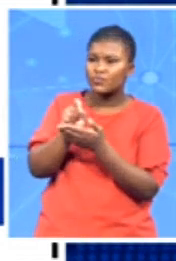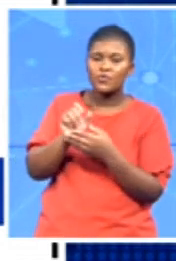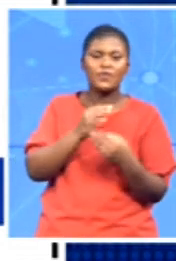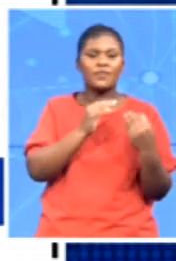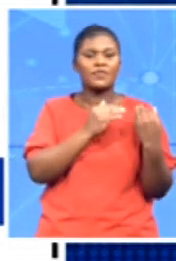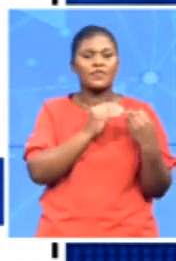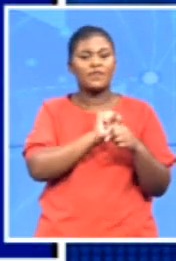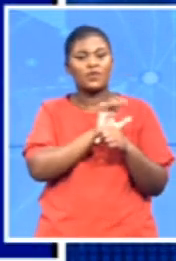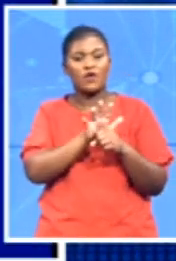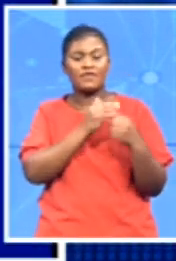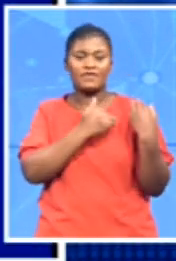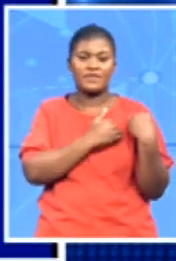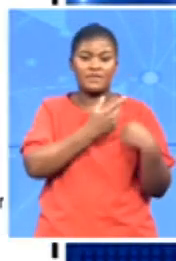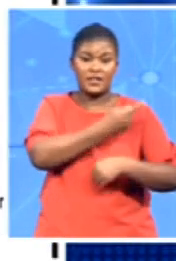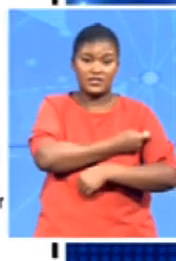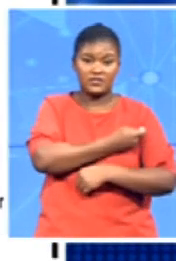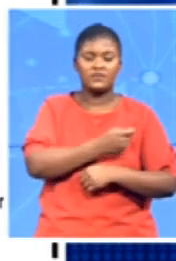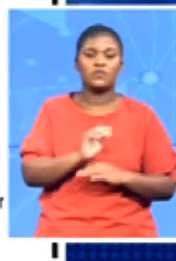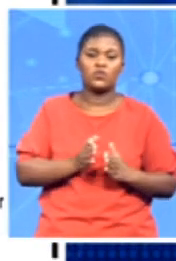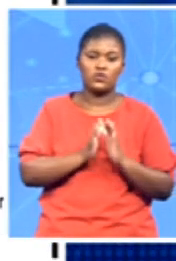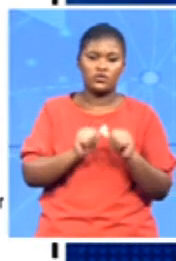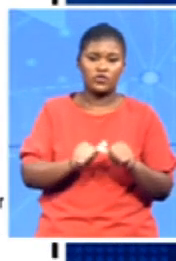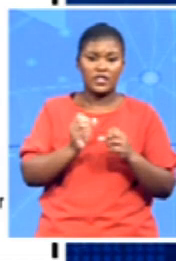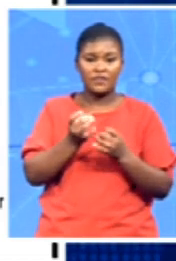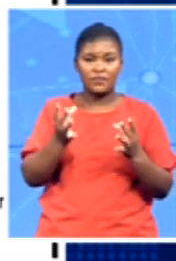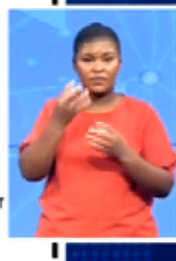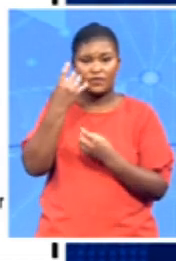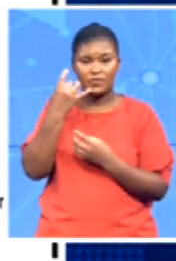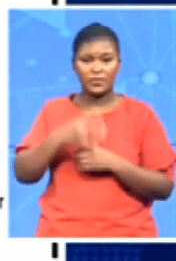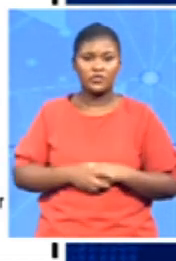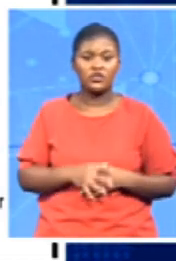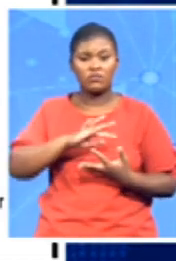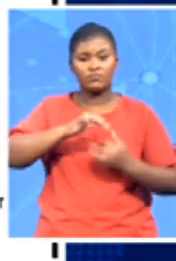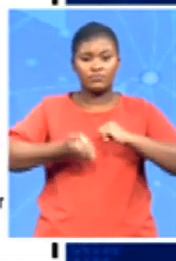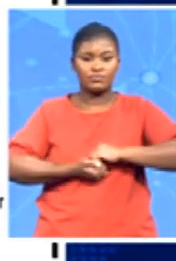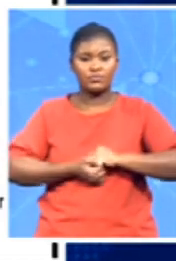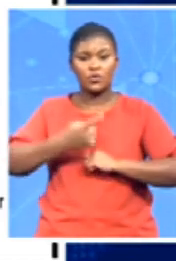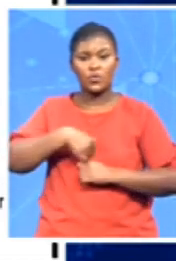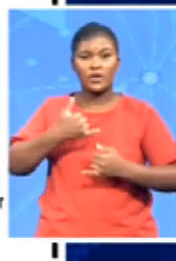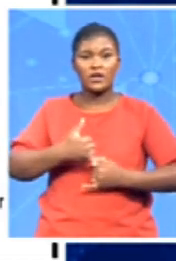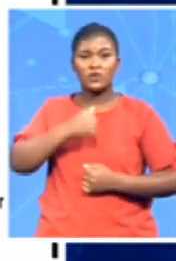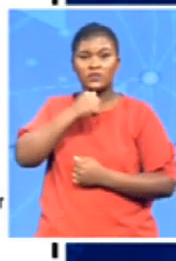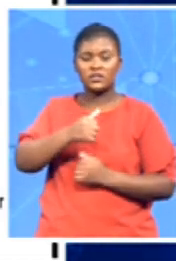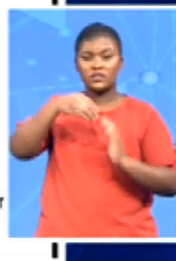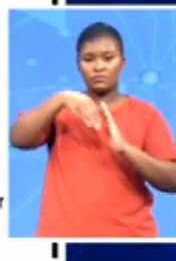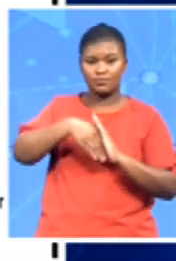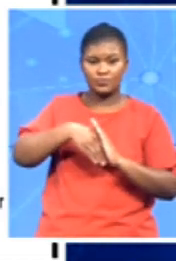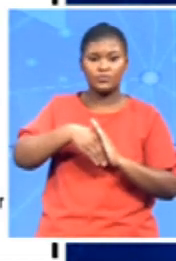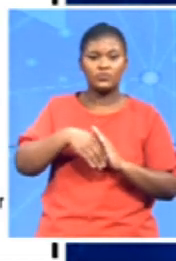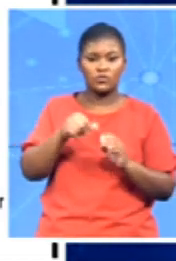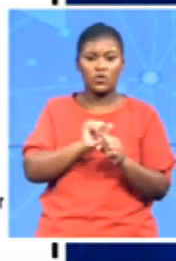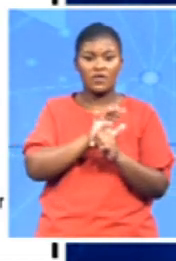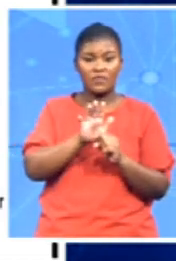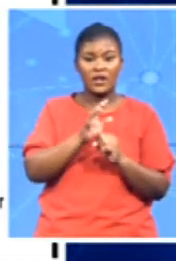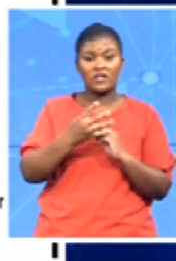that information for everyone. So in conclusion, we are now seeing a decline in cases in the 4th wave in the Western Cape. We still have